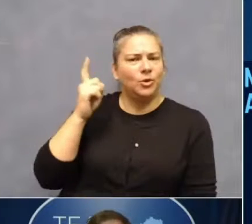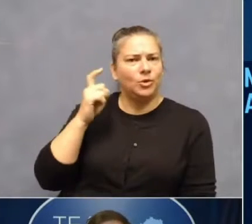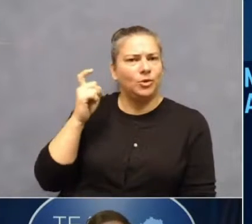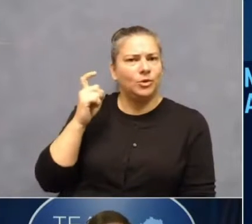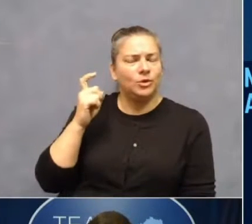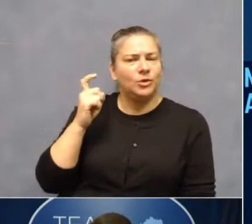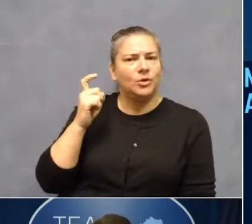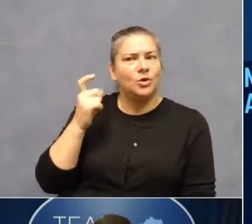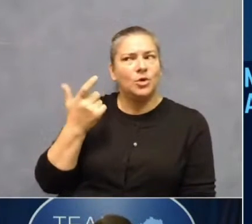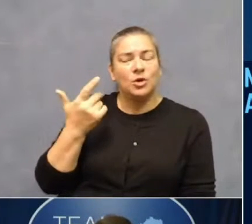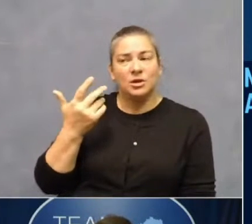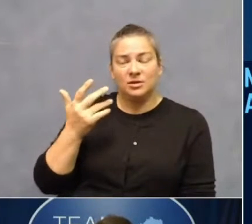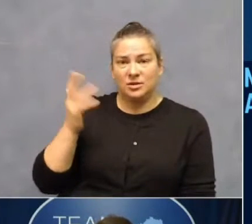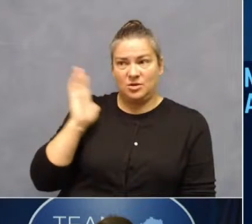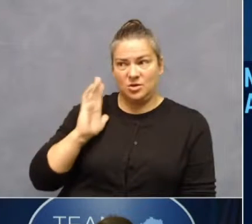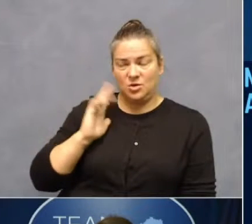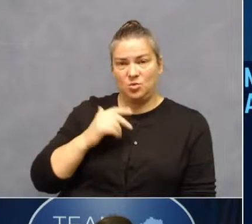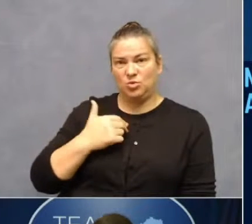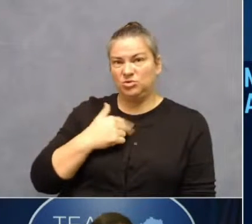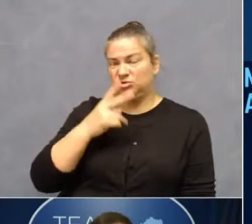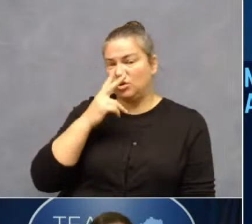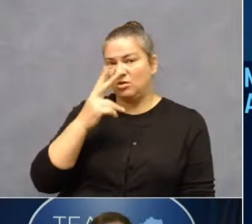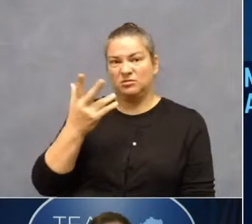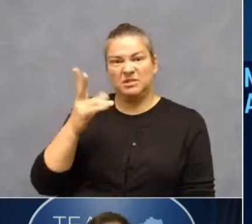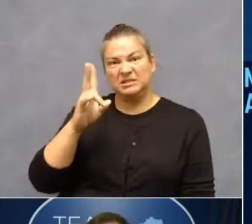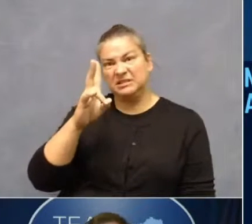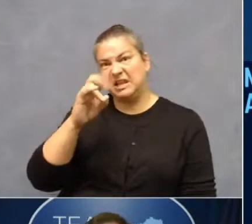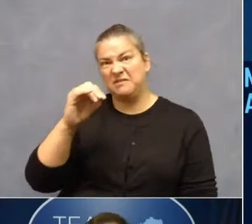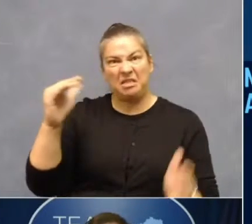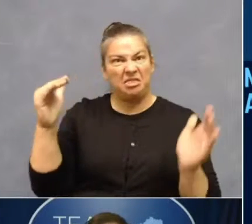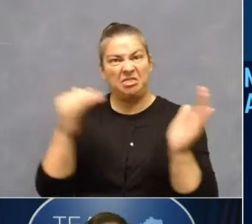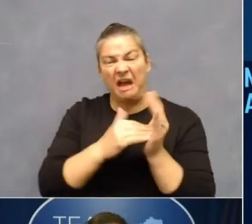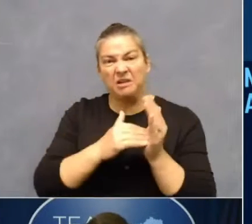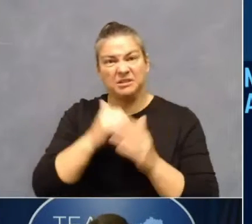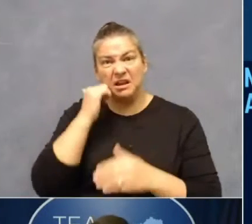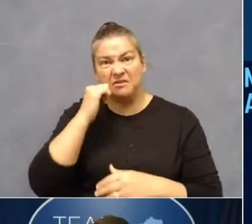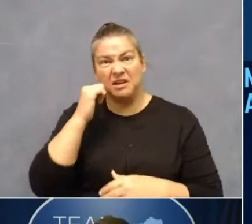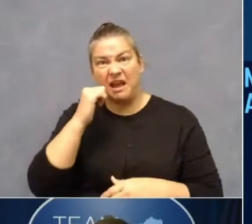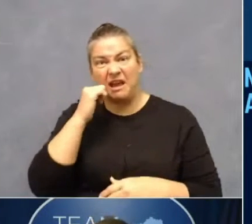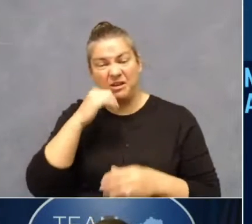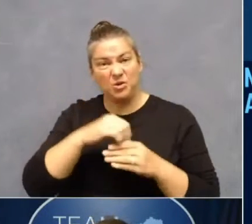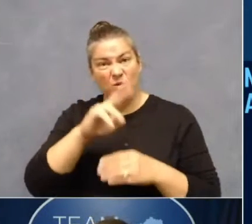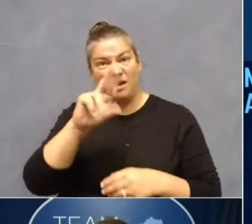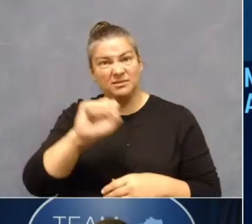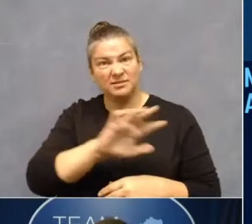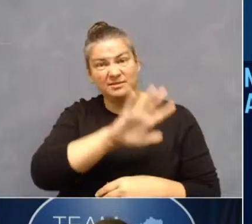70,000 cases in a given day. We are now seeing more than that.